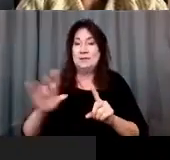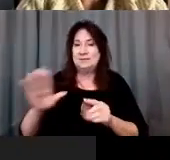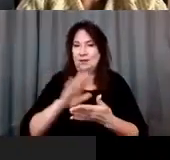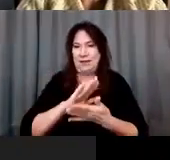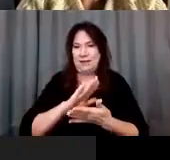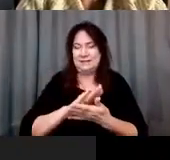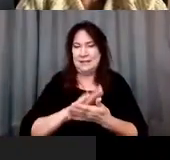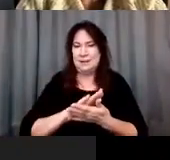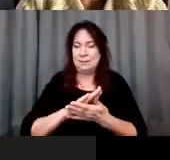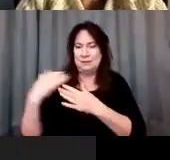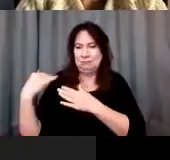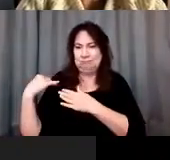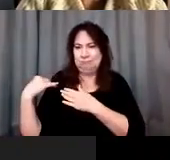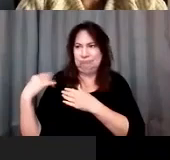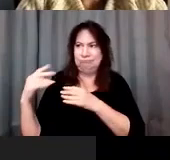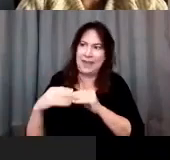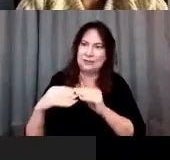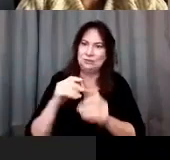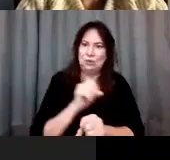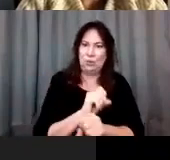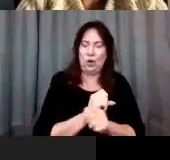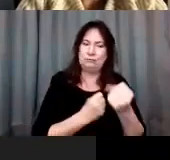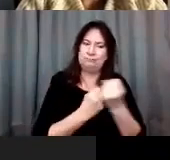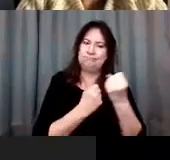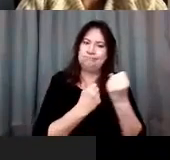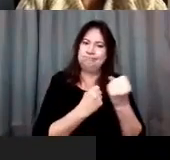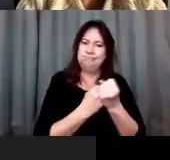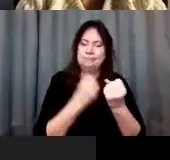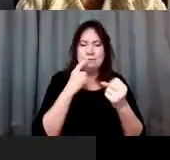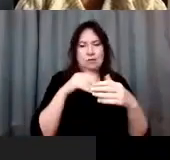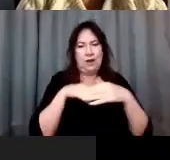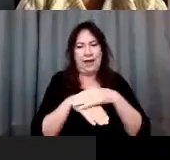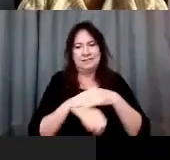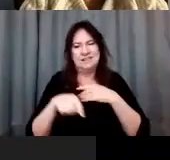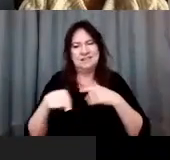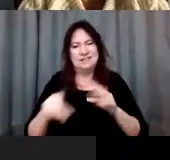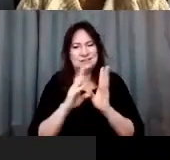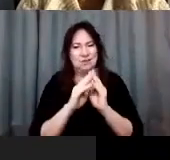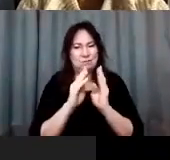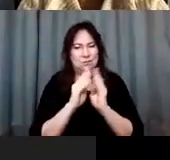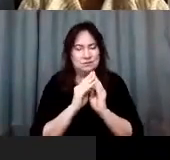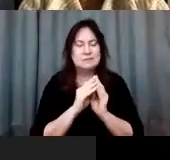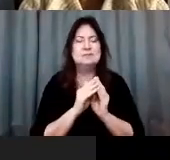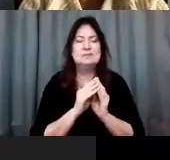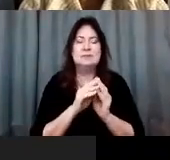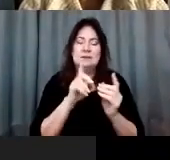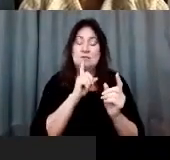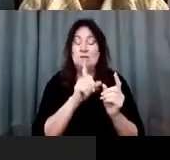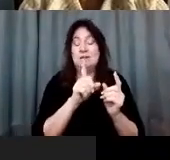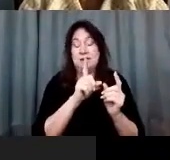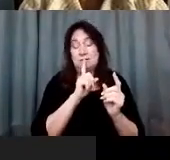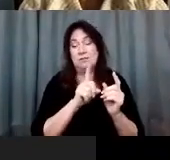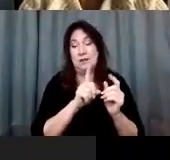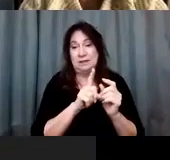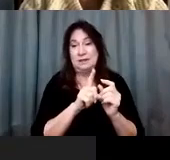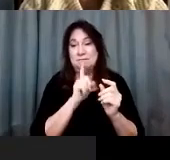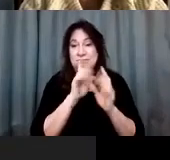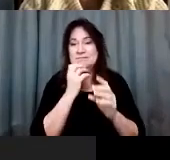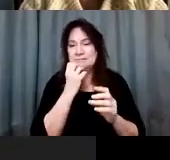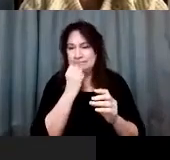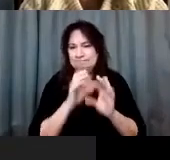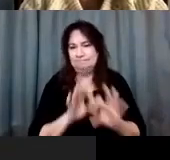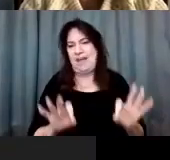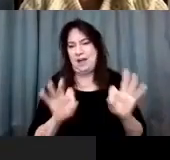lot of extra work advocating for access at this conference that has been really valuable and